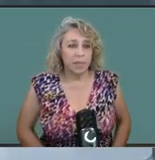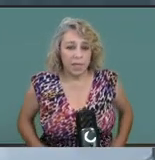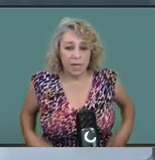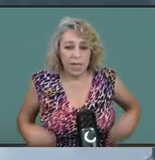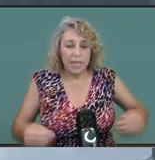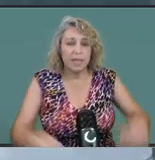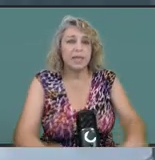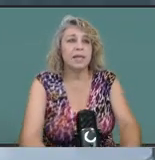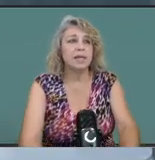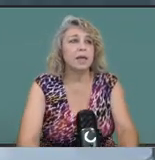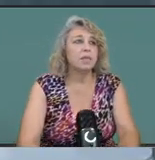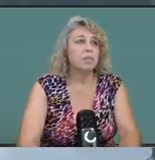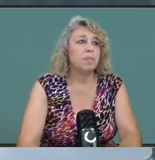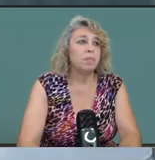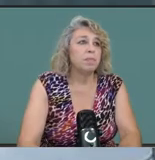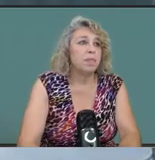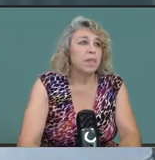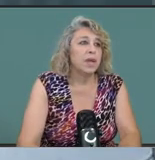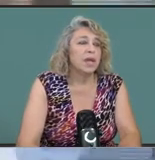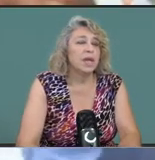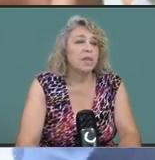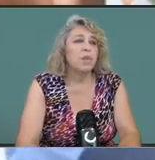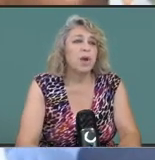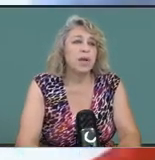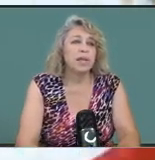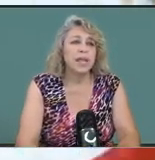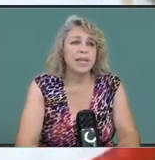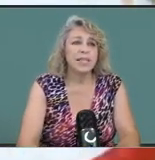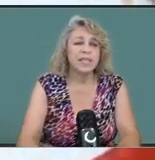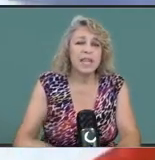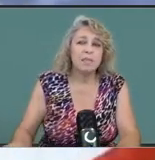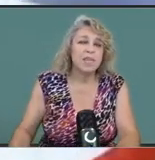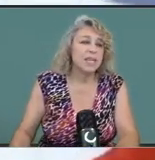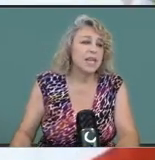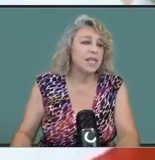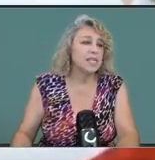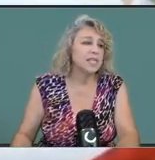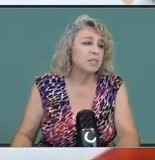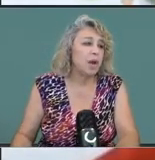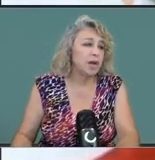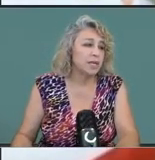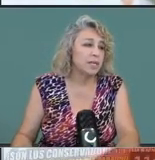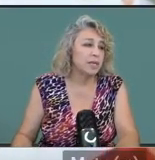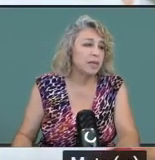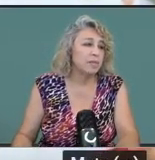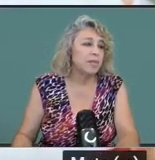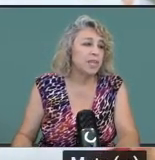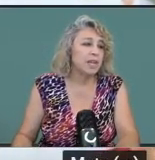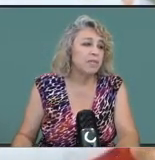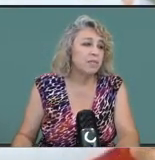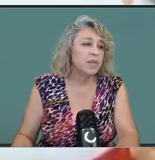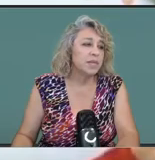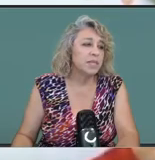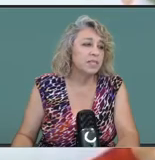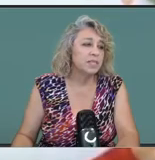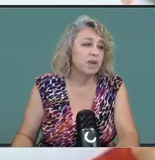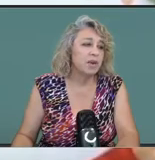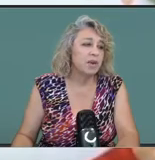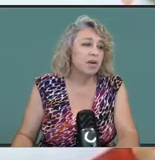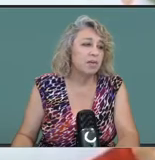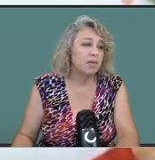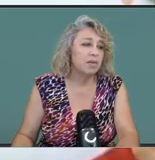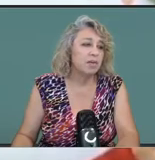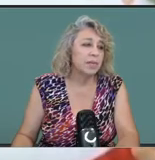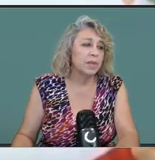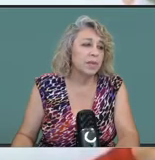like the a party like its name indicates is apart but the government is for